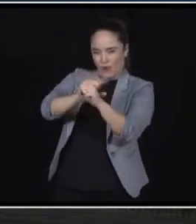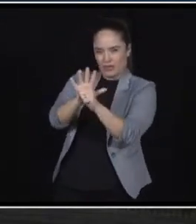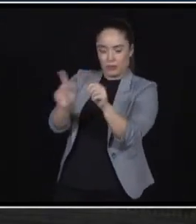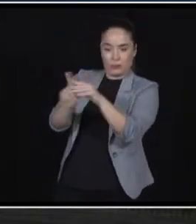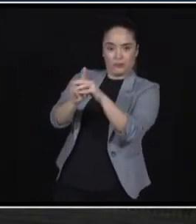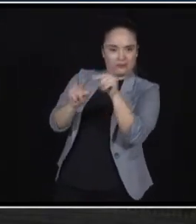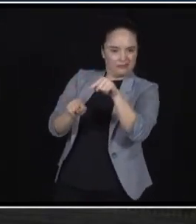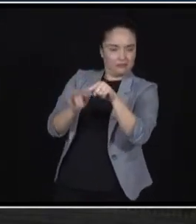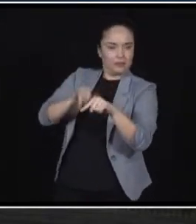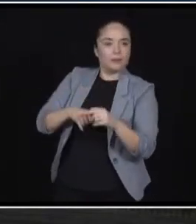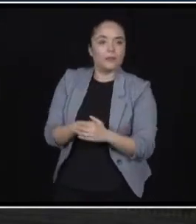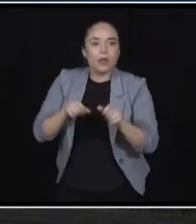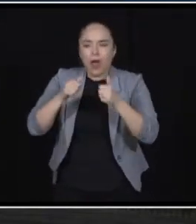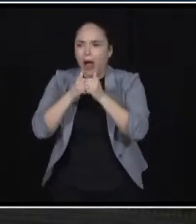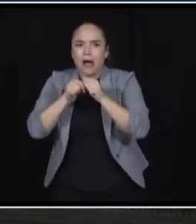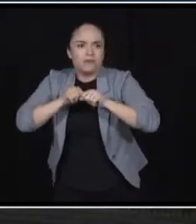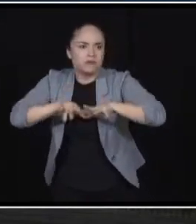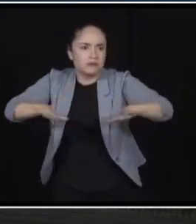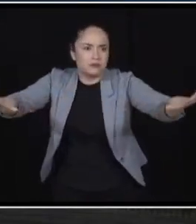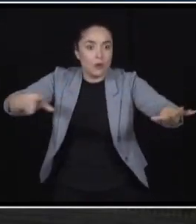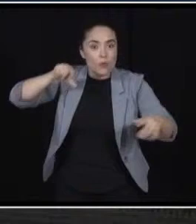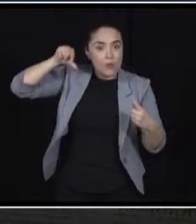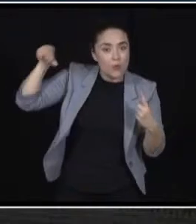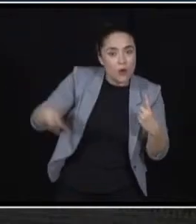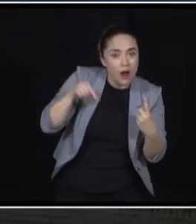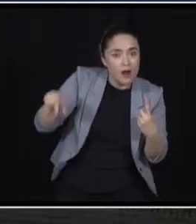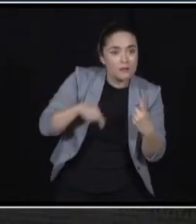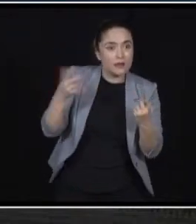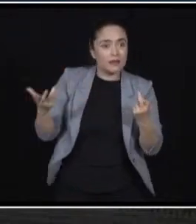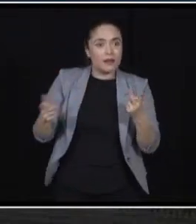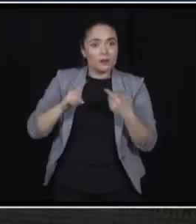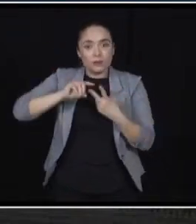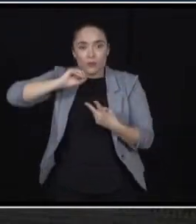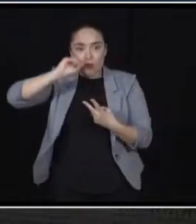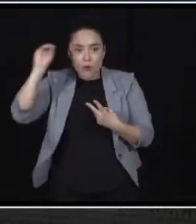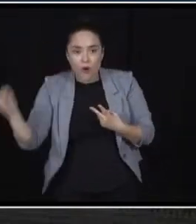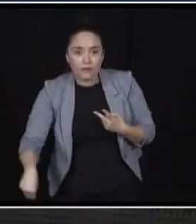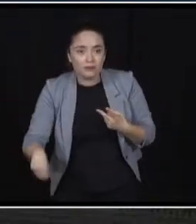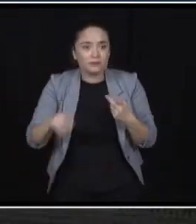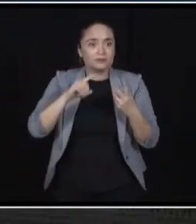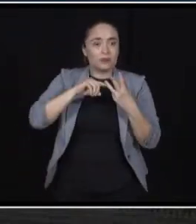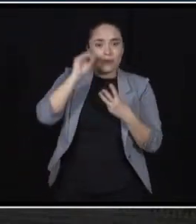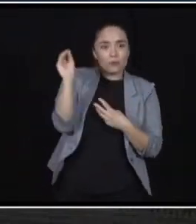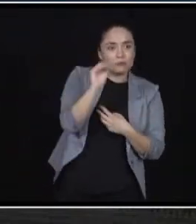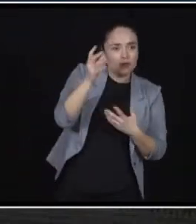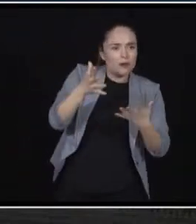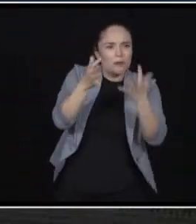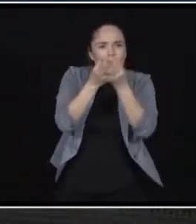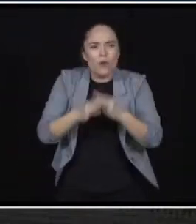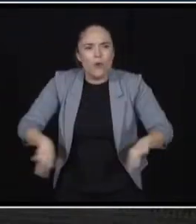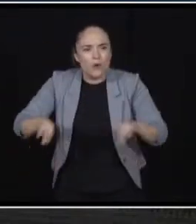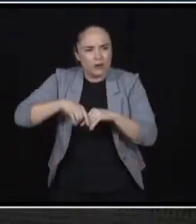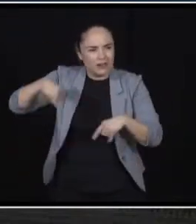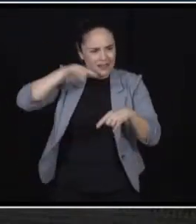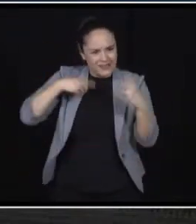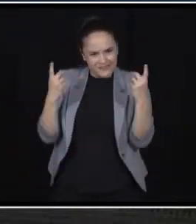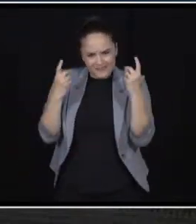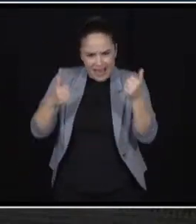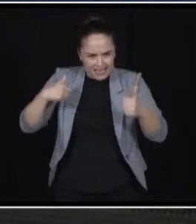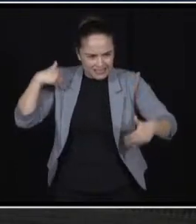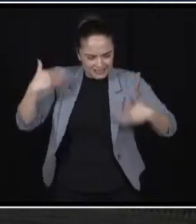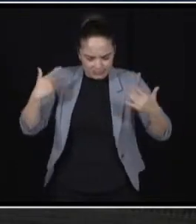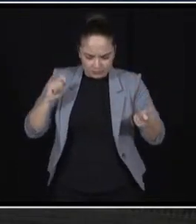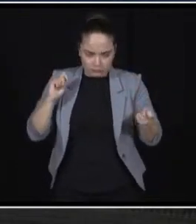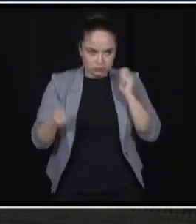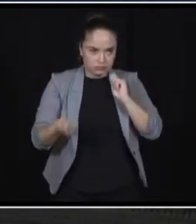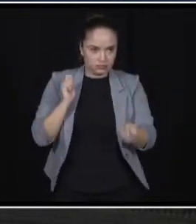populated communities and other ones throughout the province. So part of the thing is to be ready to move quickly. Instead of waiting for a few